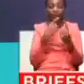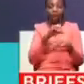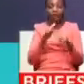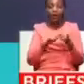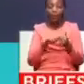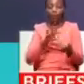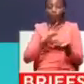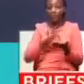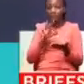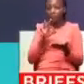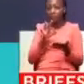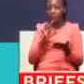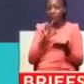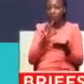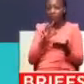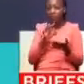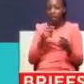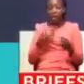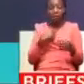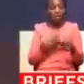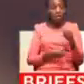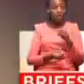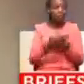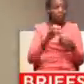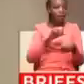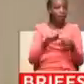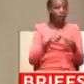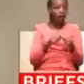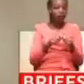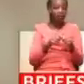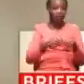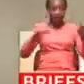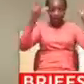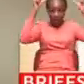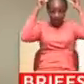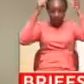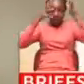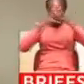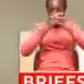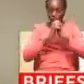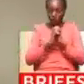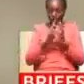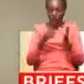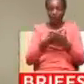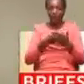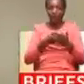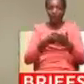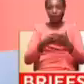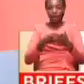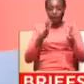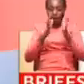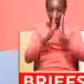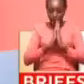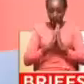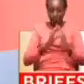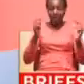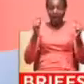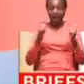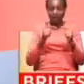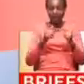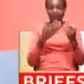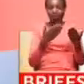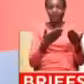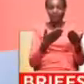warfare. Mm-hmm. I talk about, witchcraft and how someone can pray against witchcraft, the